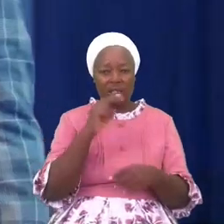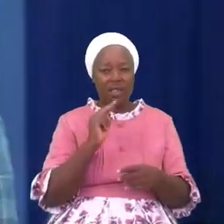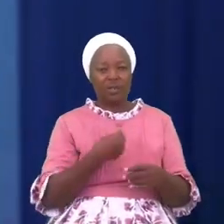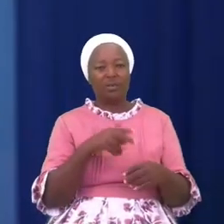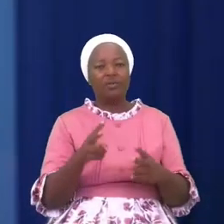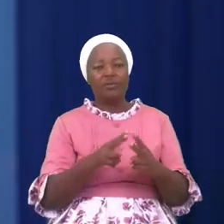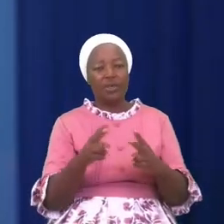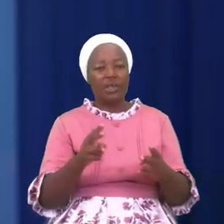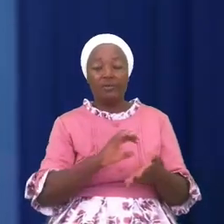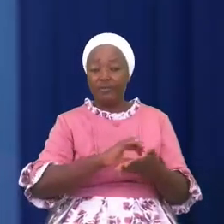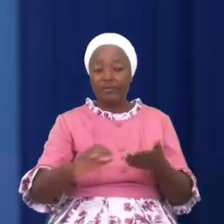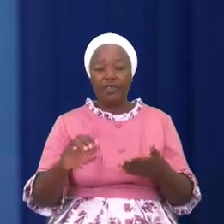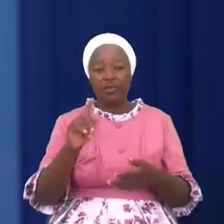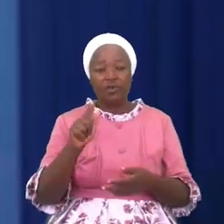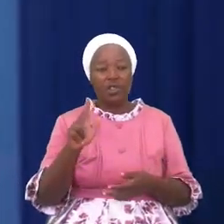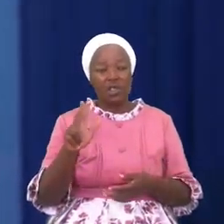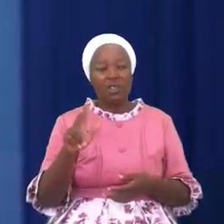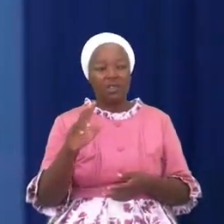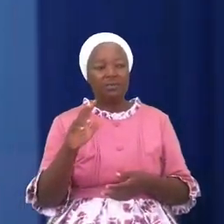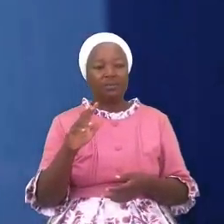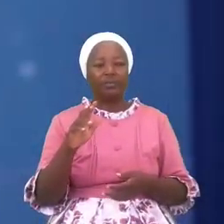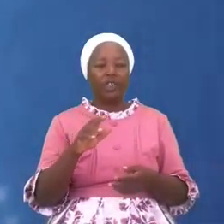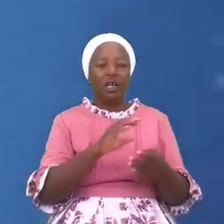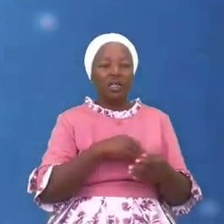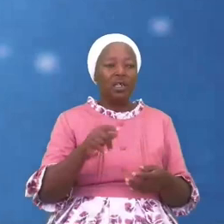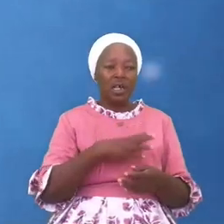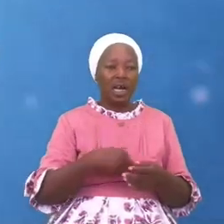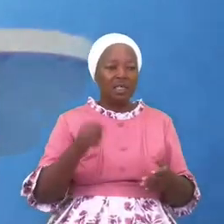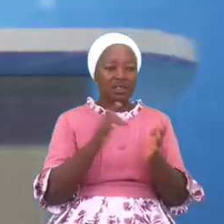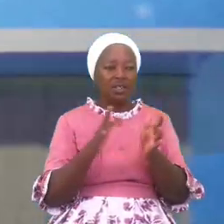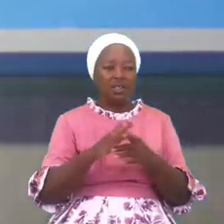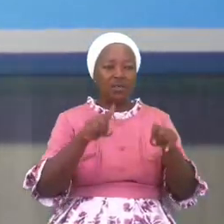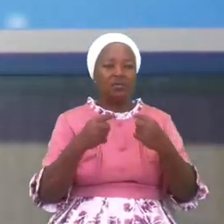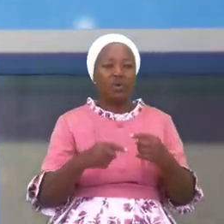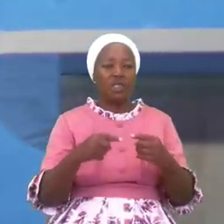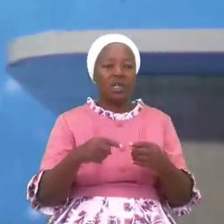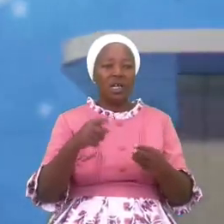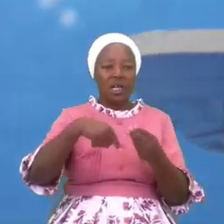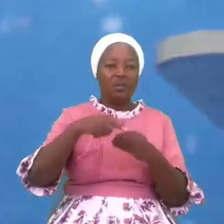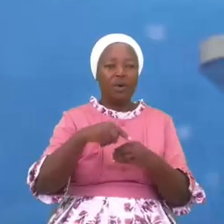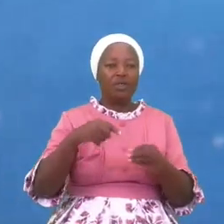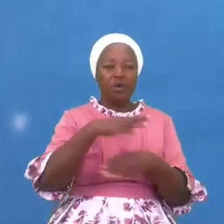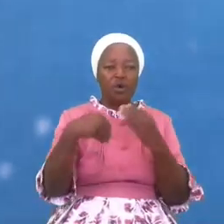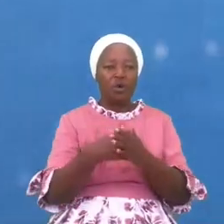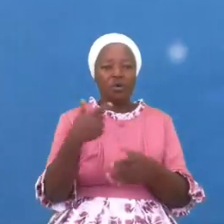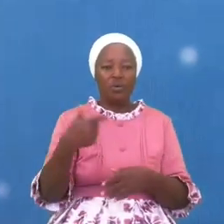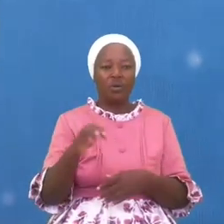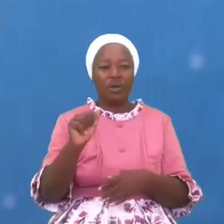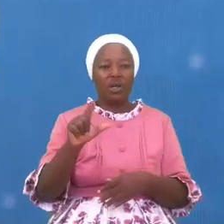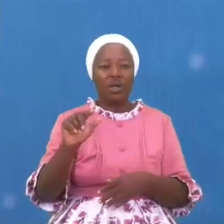Jesus went about all Galilee. He had to go about and show himself so that all those people in darkness, they'll